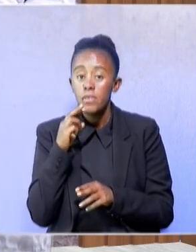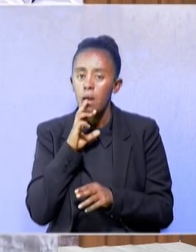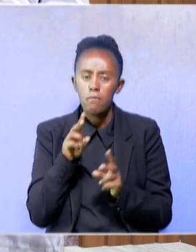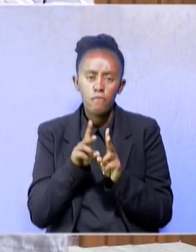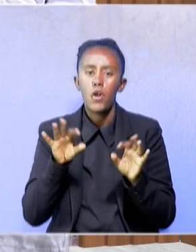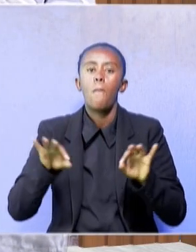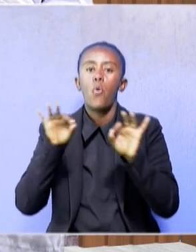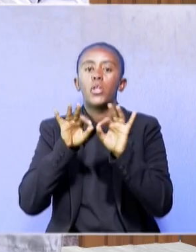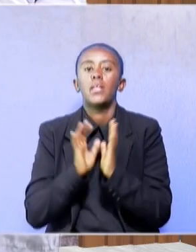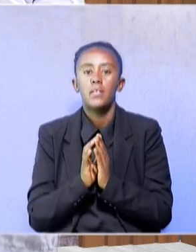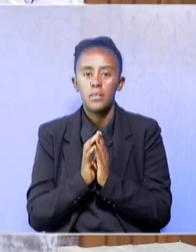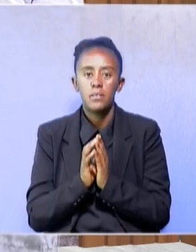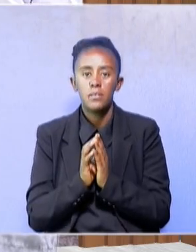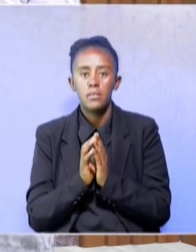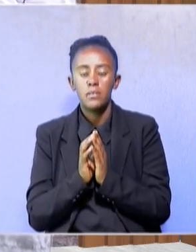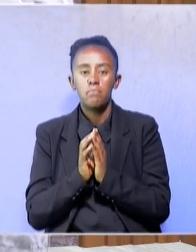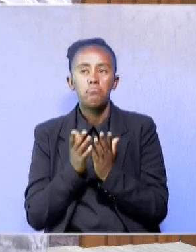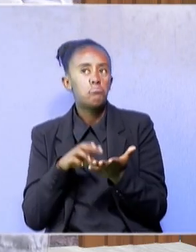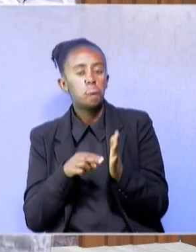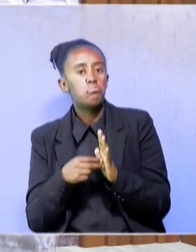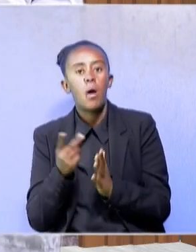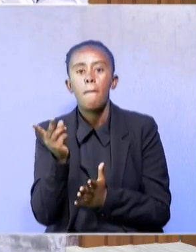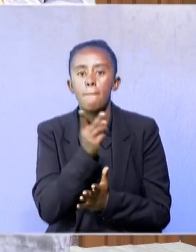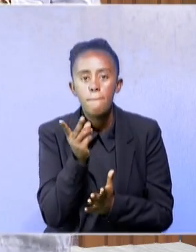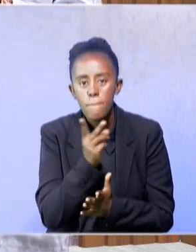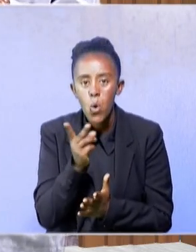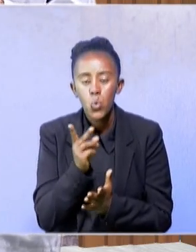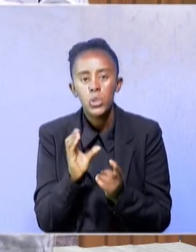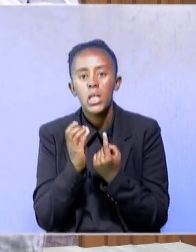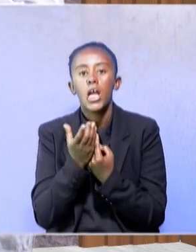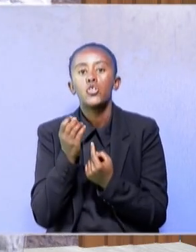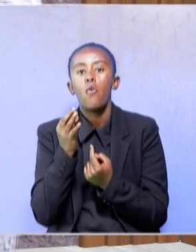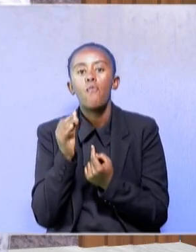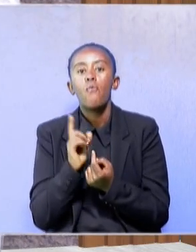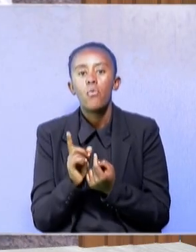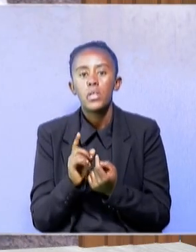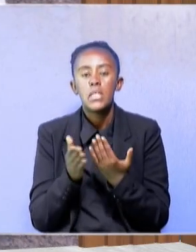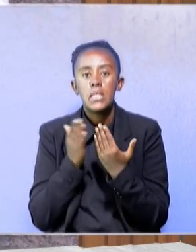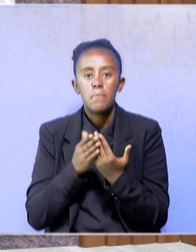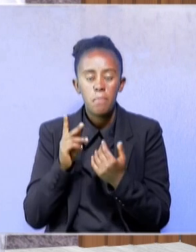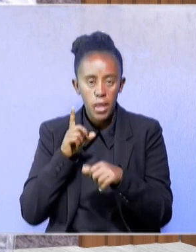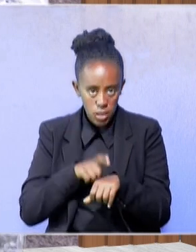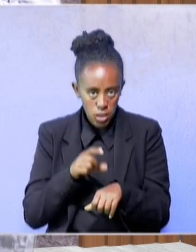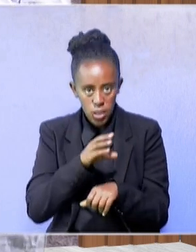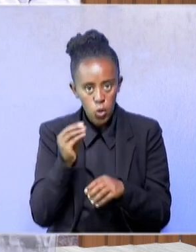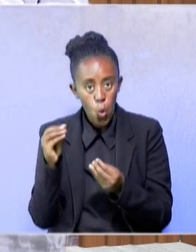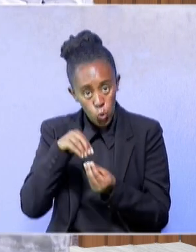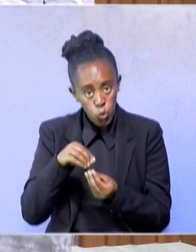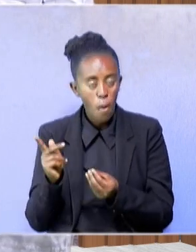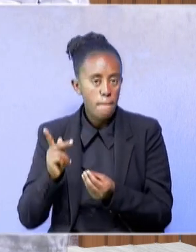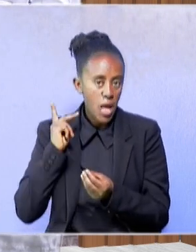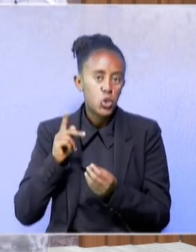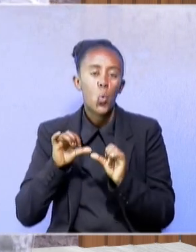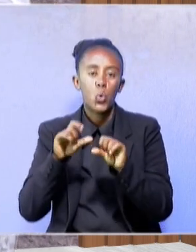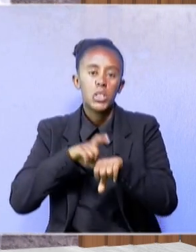very important. I mean that they are both used in the case of what? Simple past tense and also past continuous tense